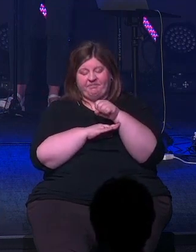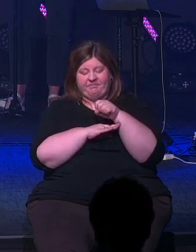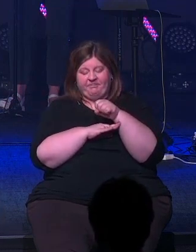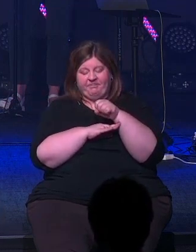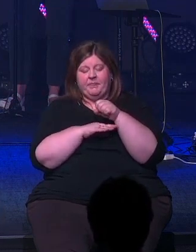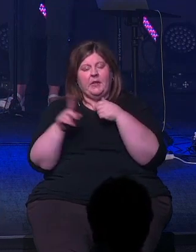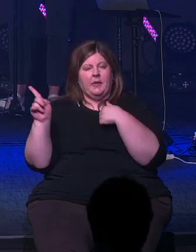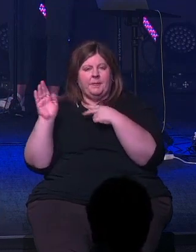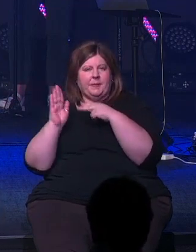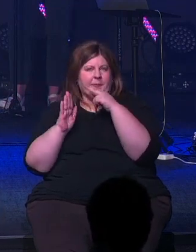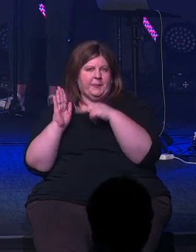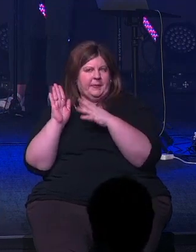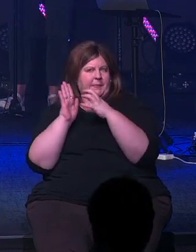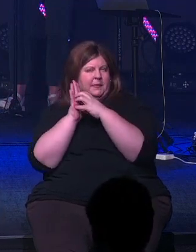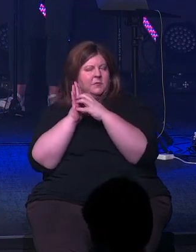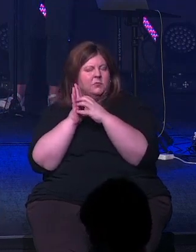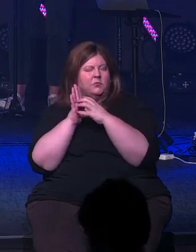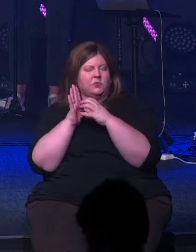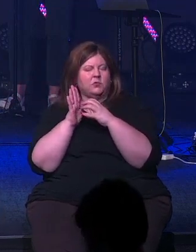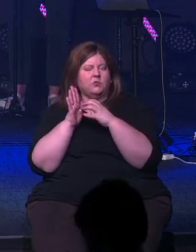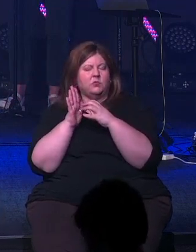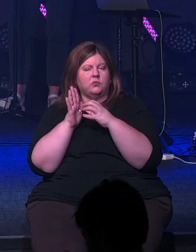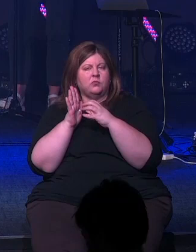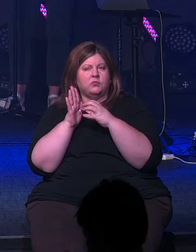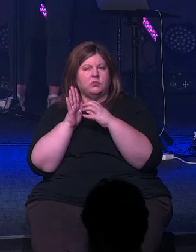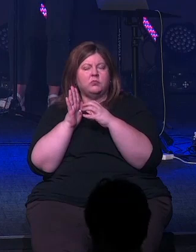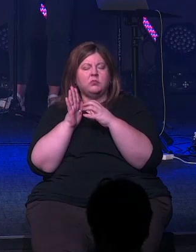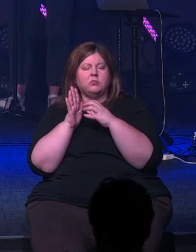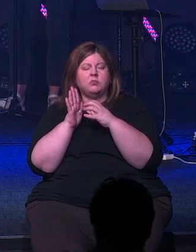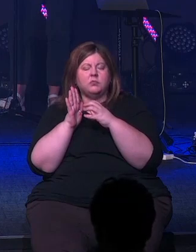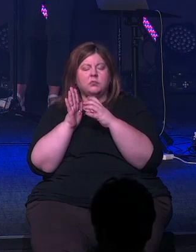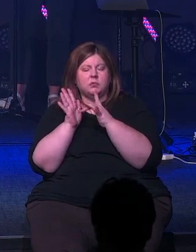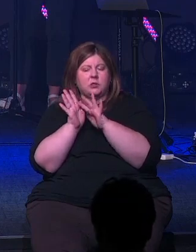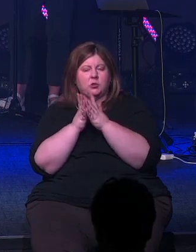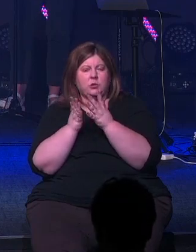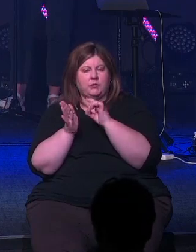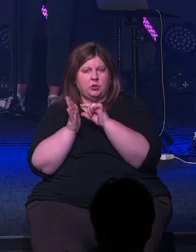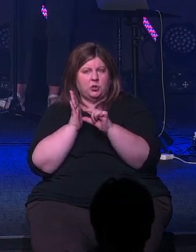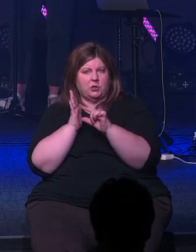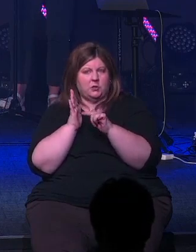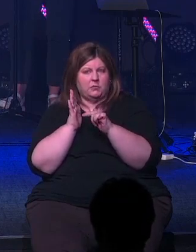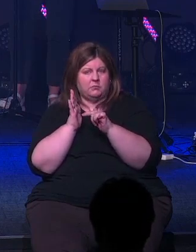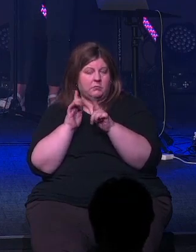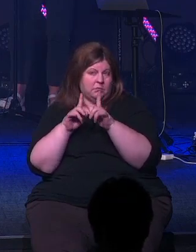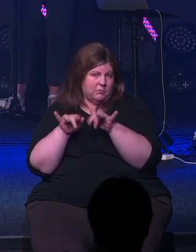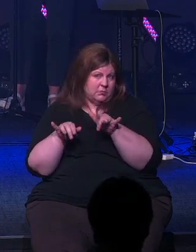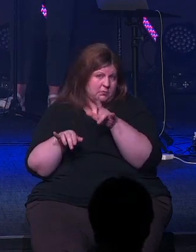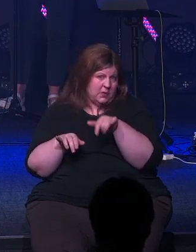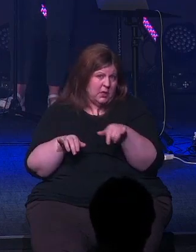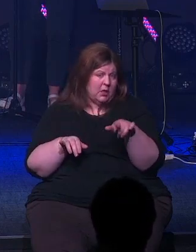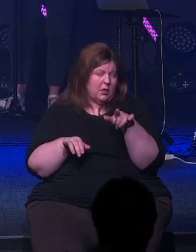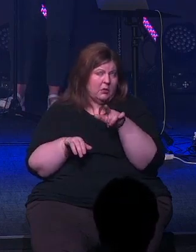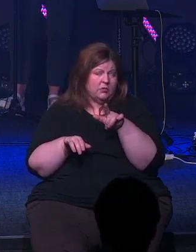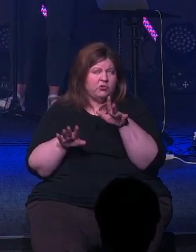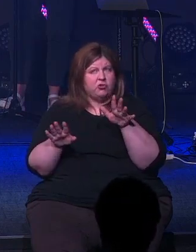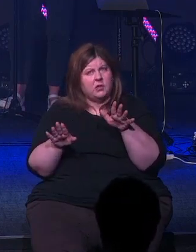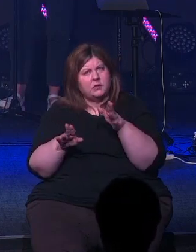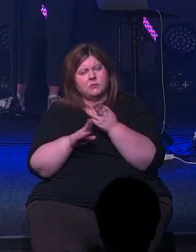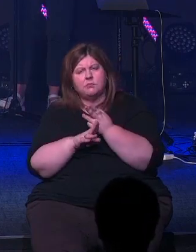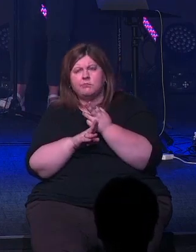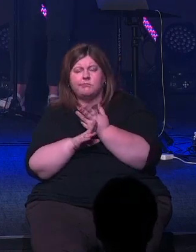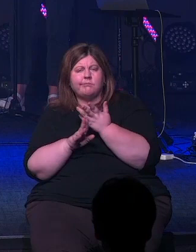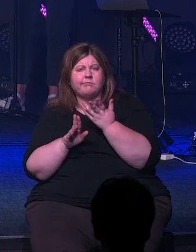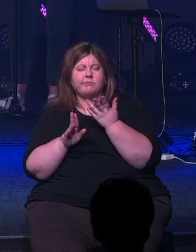I'm going to read a passage of scripture over us. And I would just like to invite you to take this however you